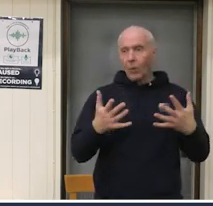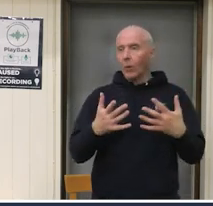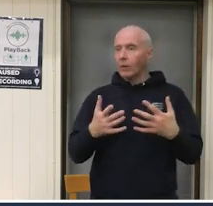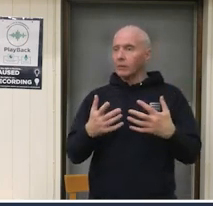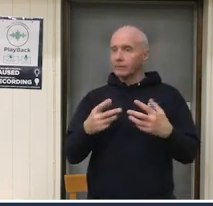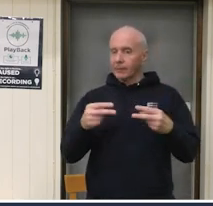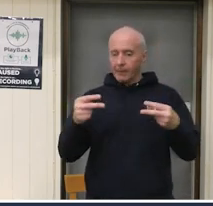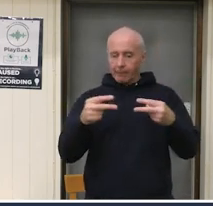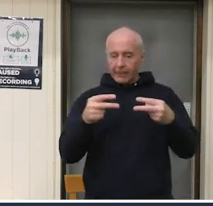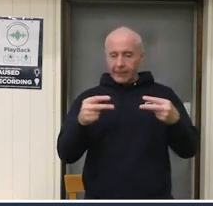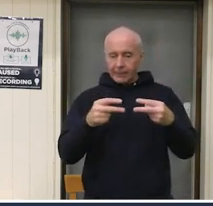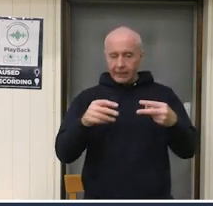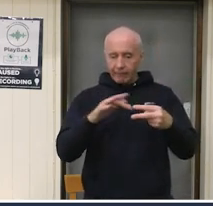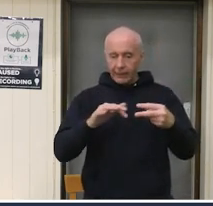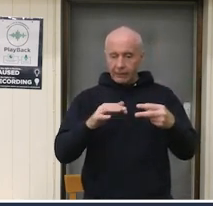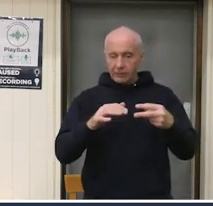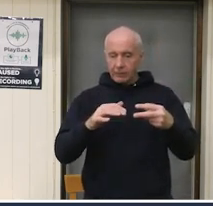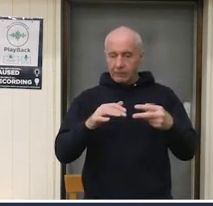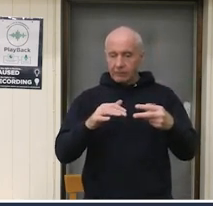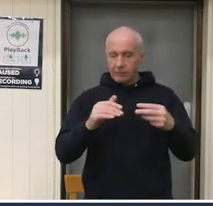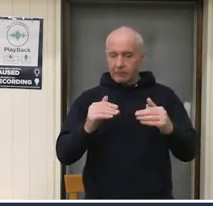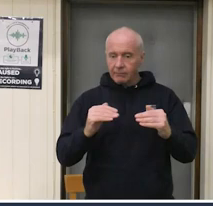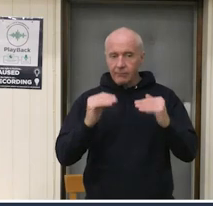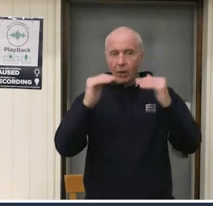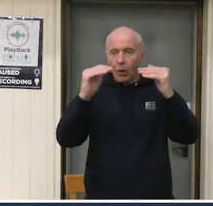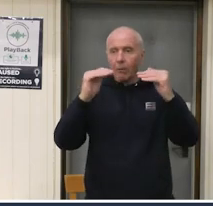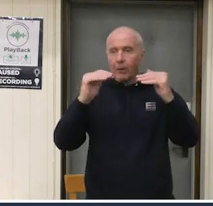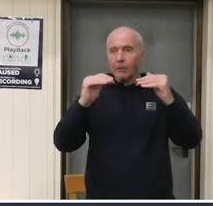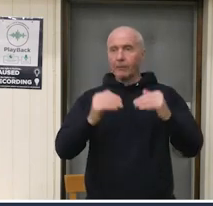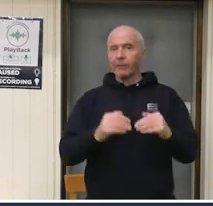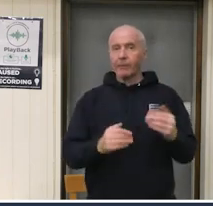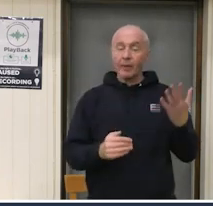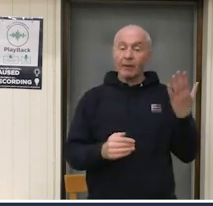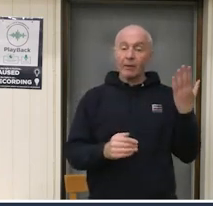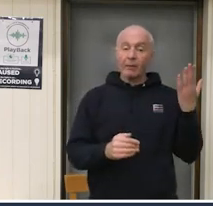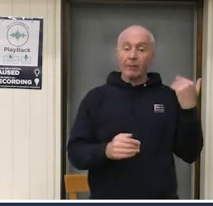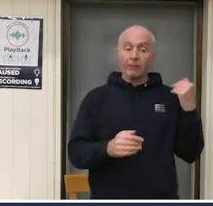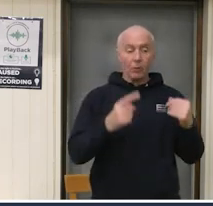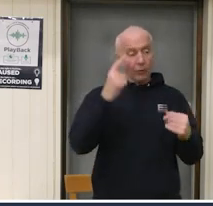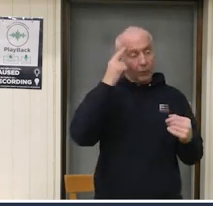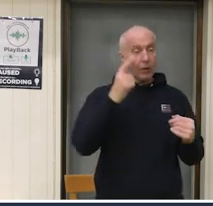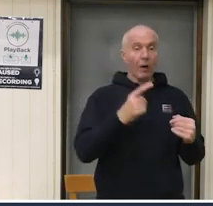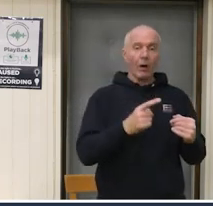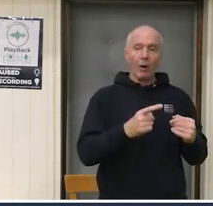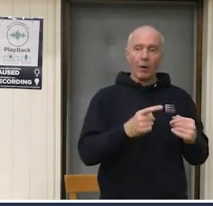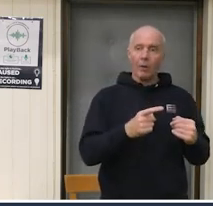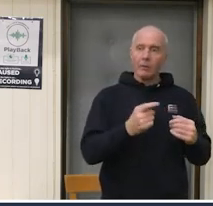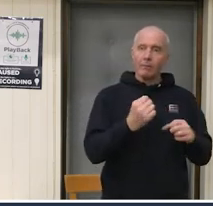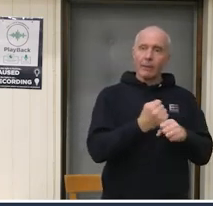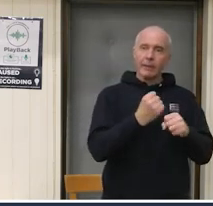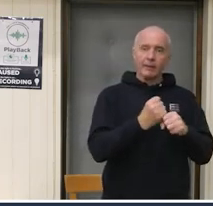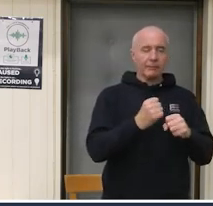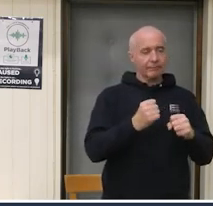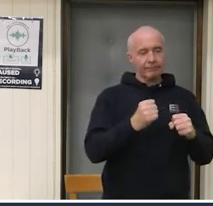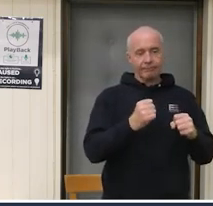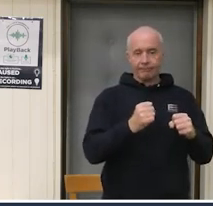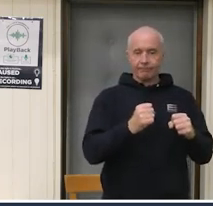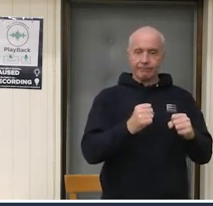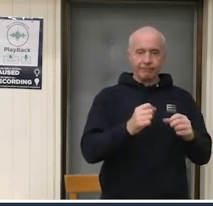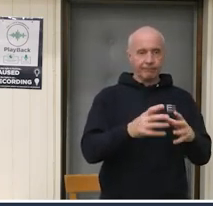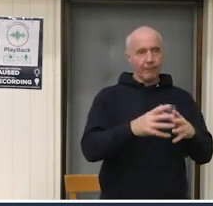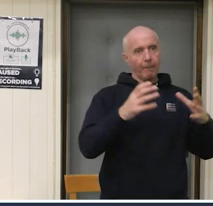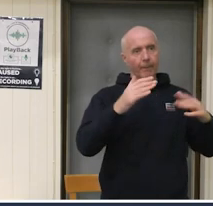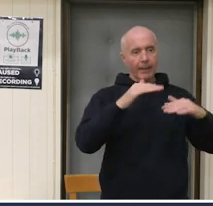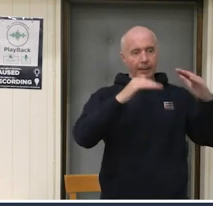Until sort of maybe 10 years ago, the only option available was go big. But now we've got developments in superconducting